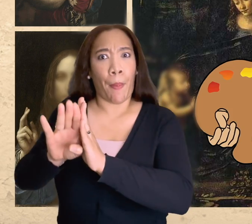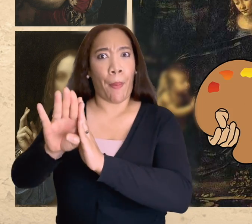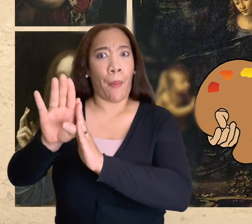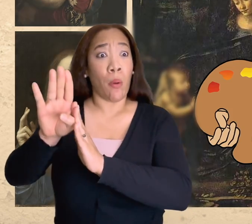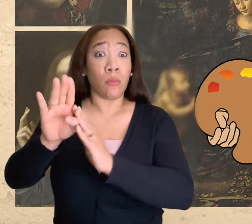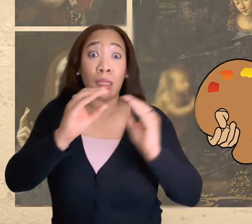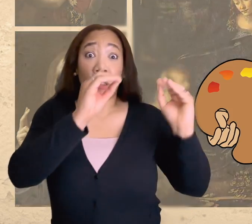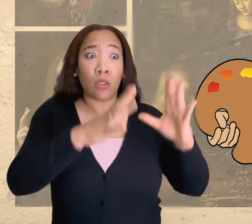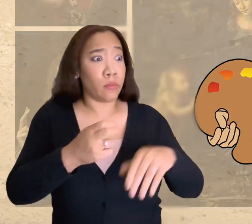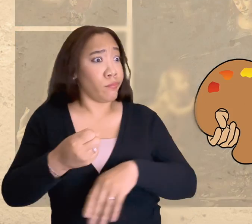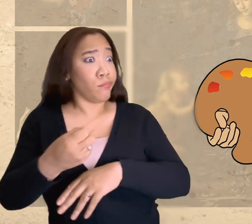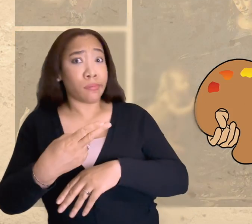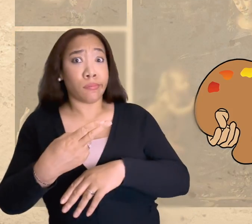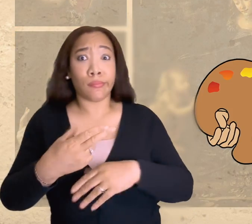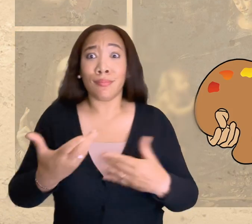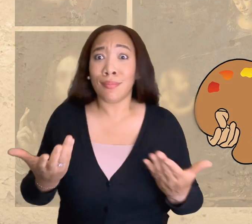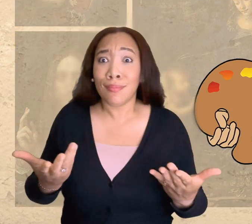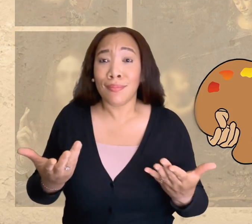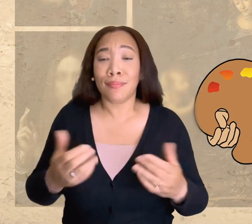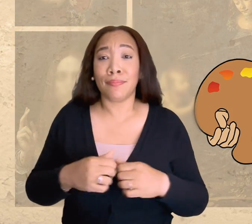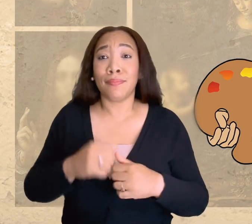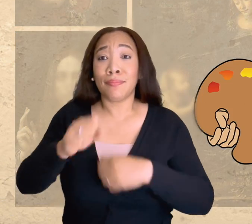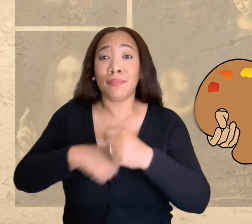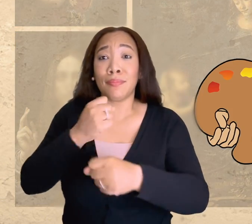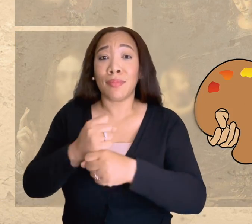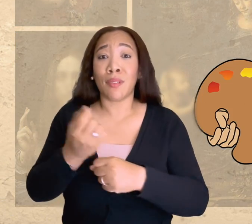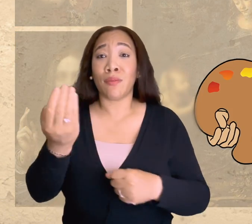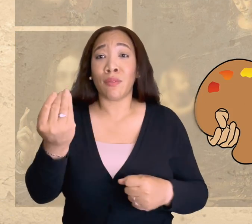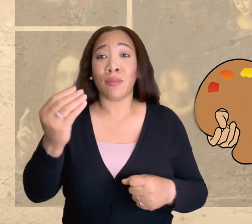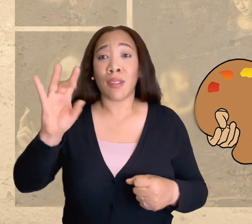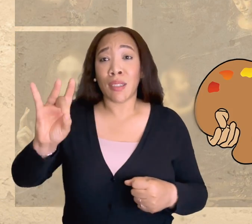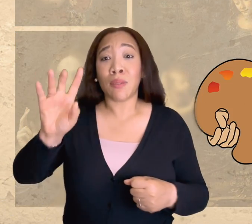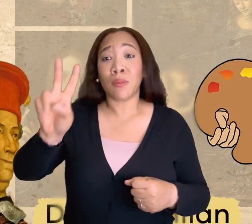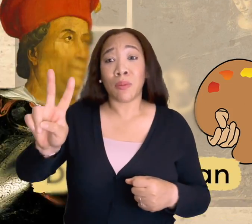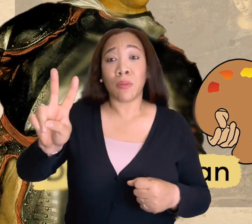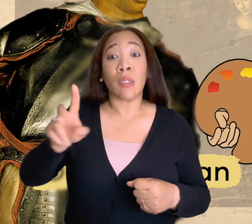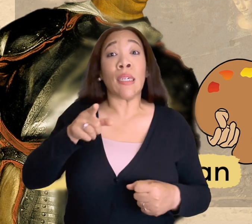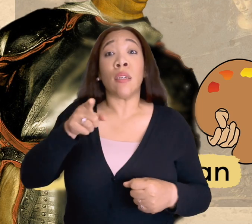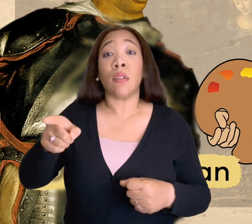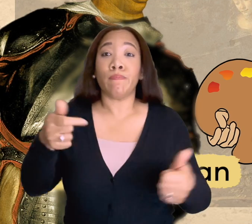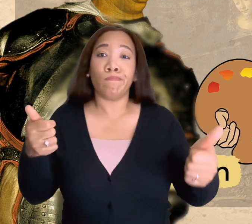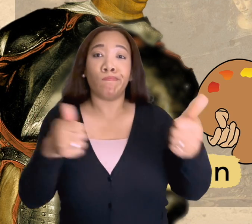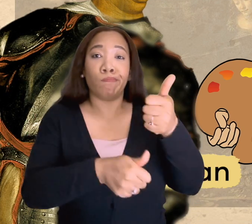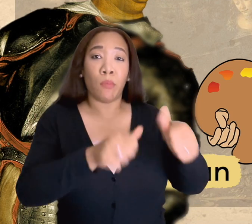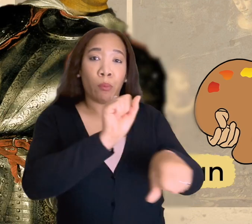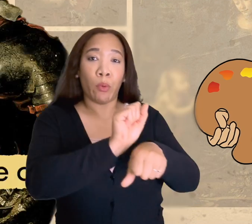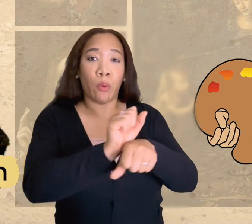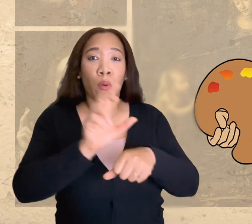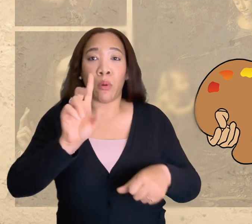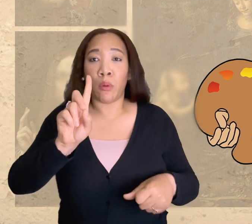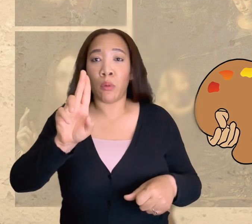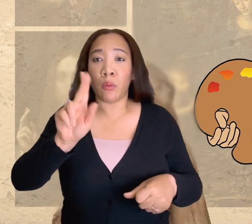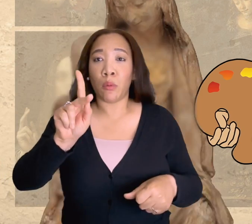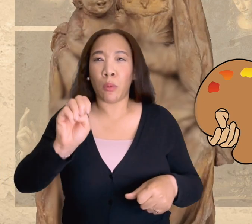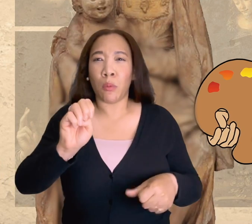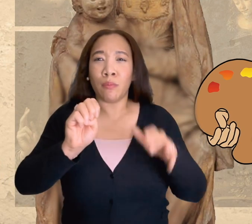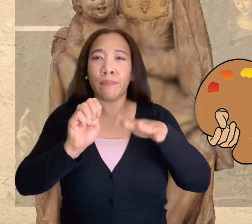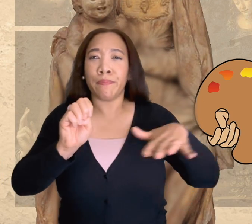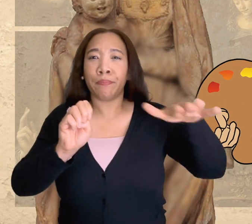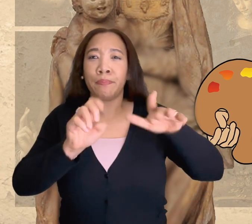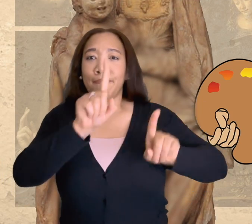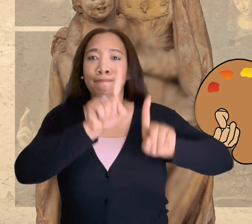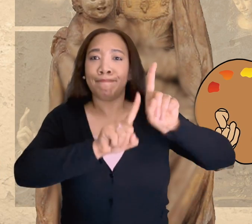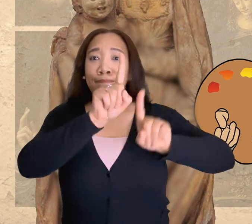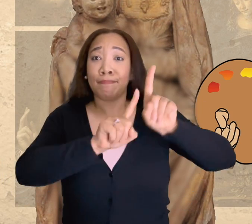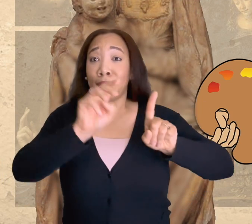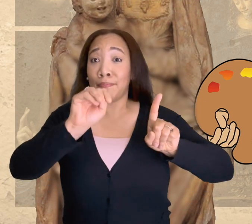mentor. In 1482, he began work for the Duke of Milan and continued to paint and to